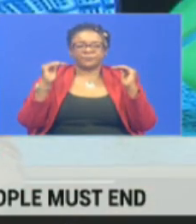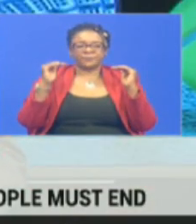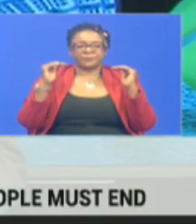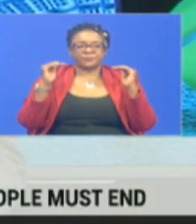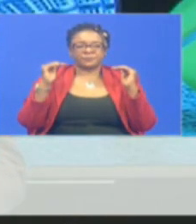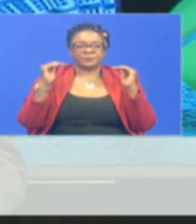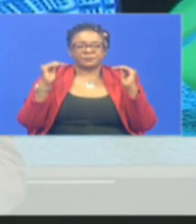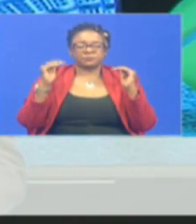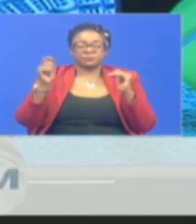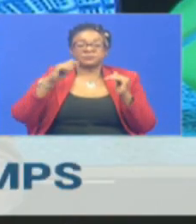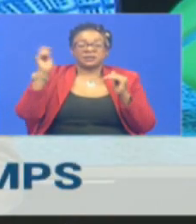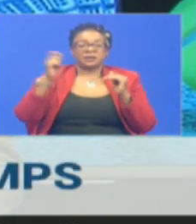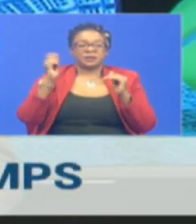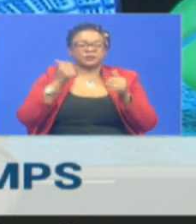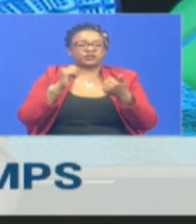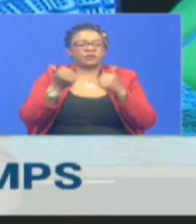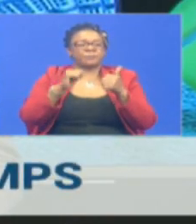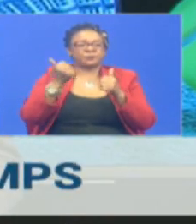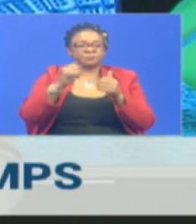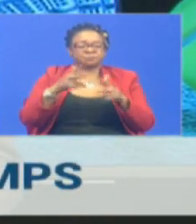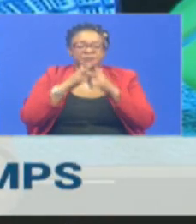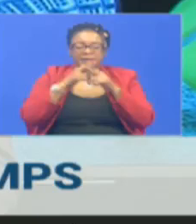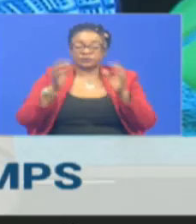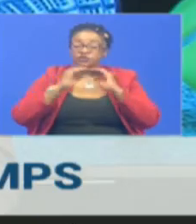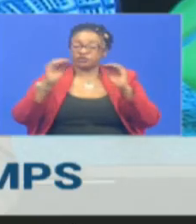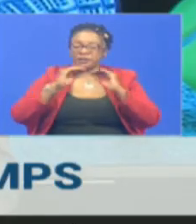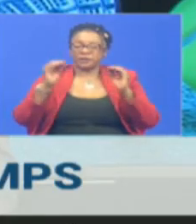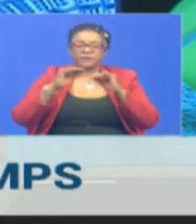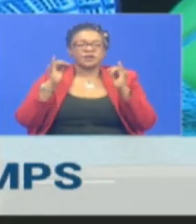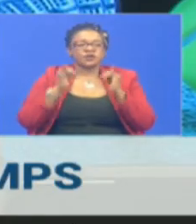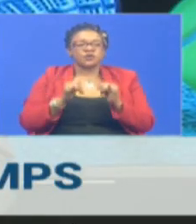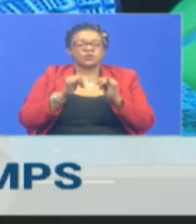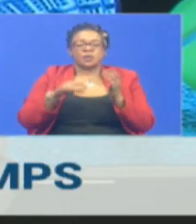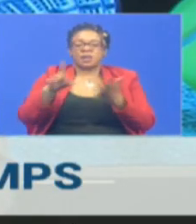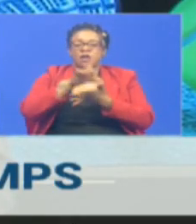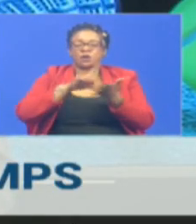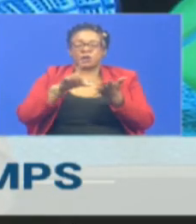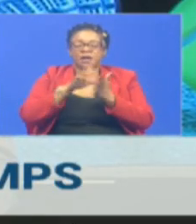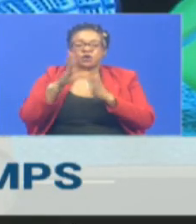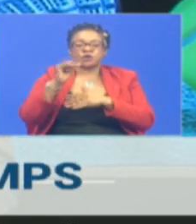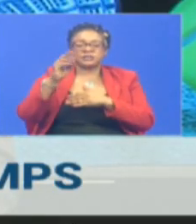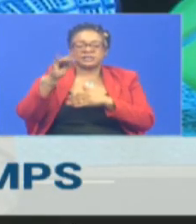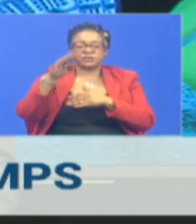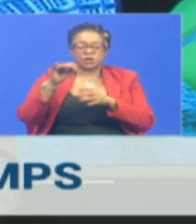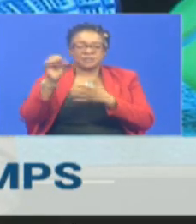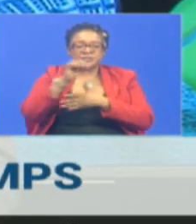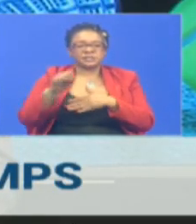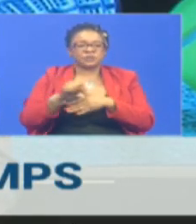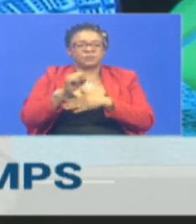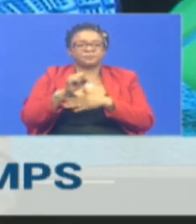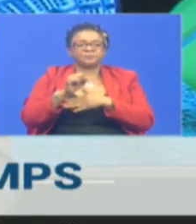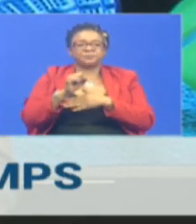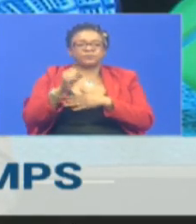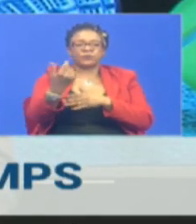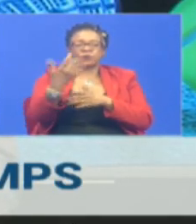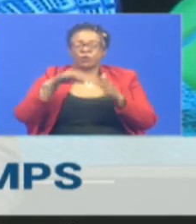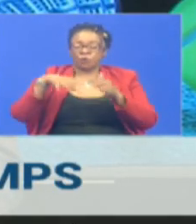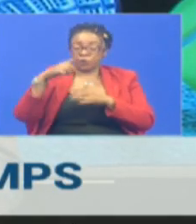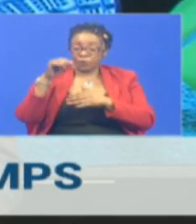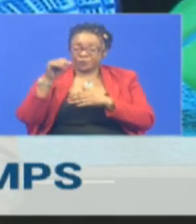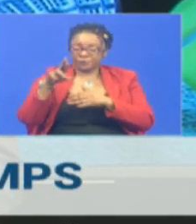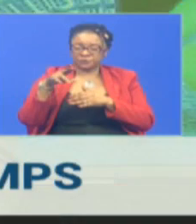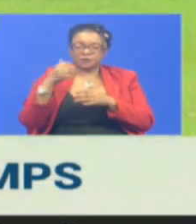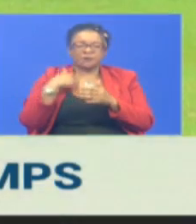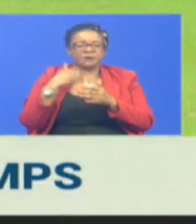Kenyan champions Gor Mahia officially began training ahead of the new local and continental season. Kogalo, coached by Steve Pollack,